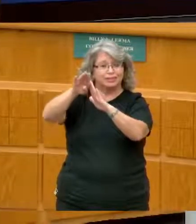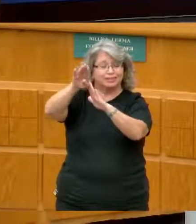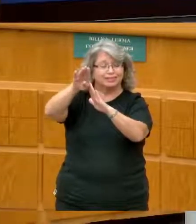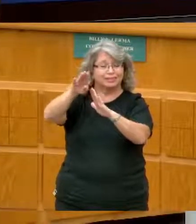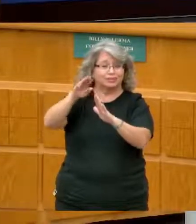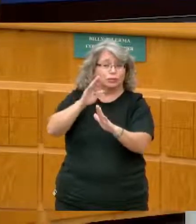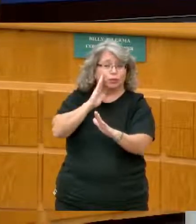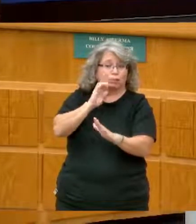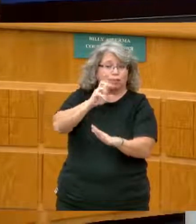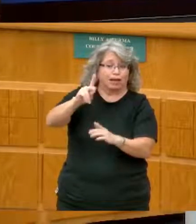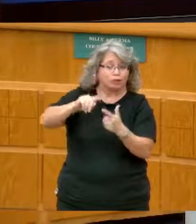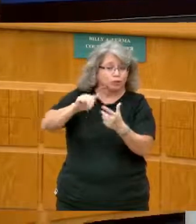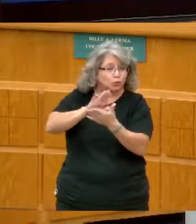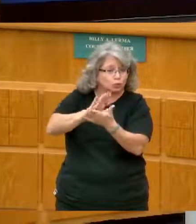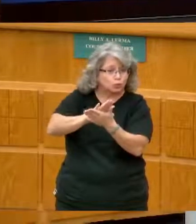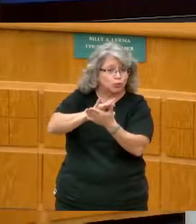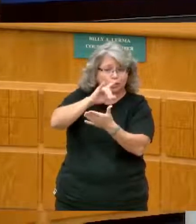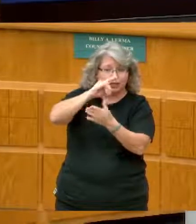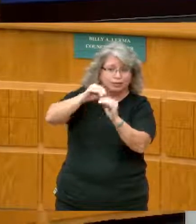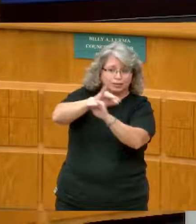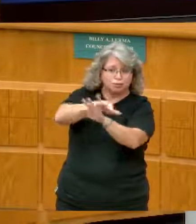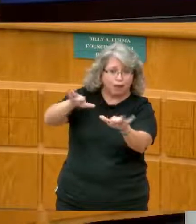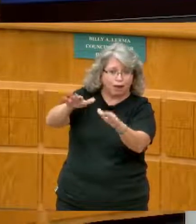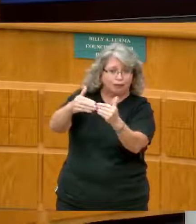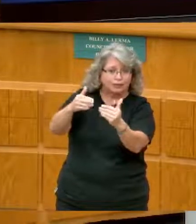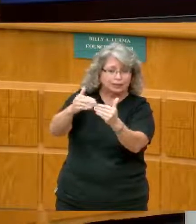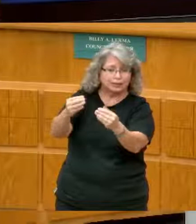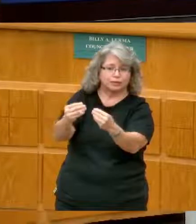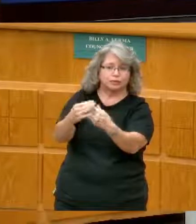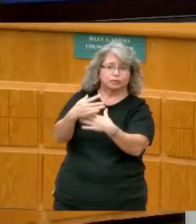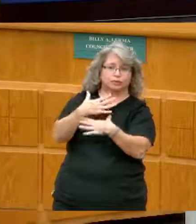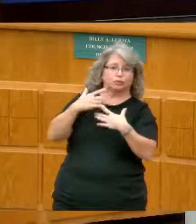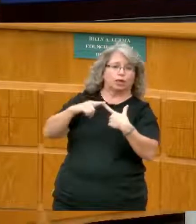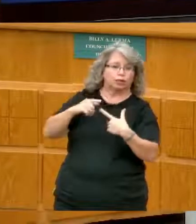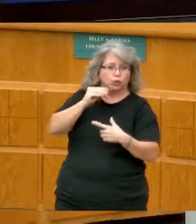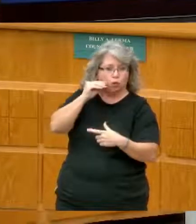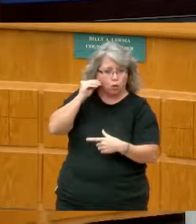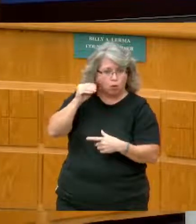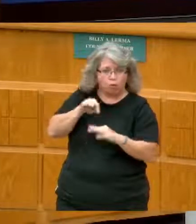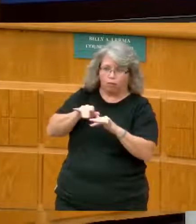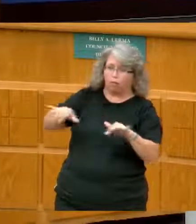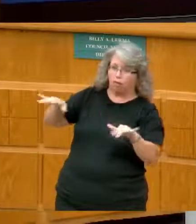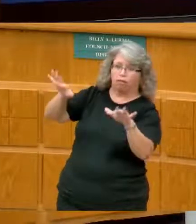school and kids bring that COVID home and then they give it to their siblings.